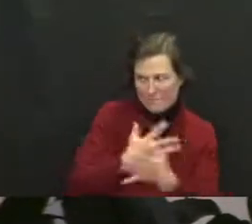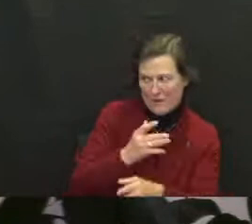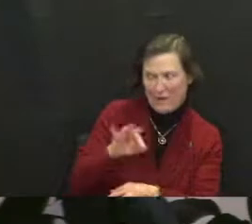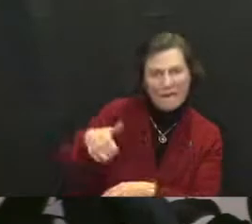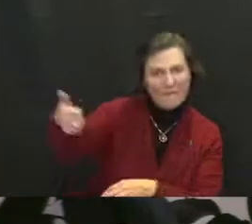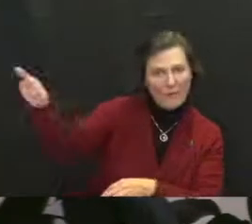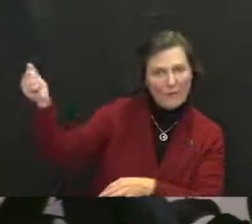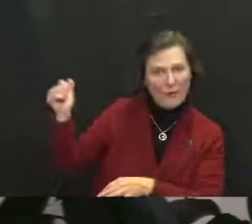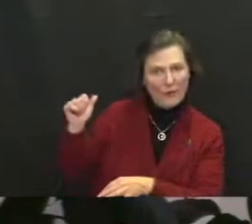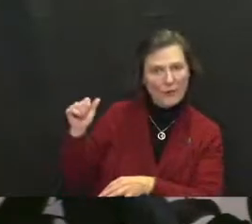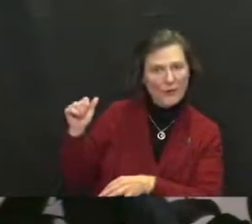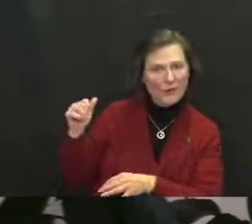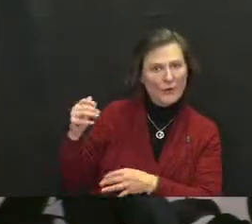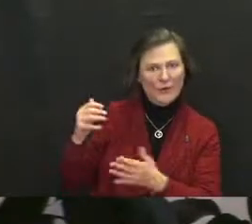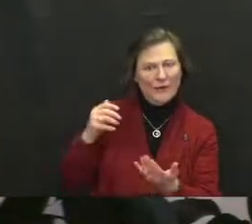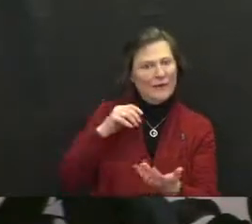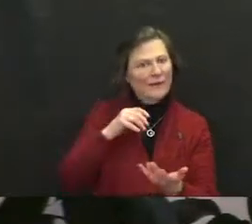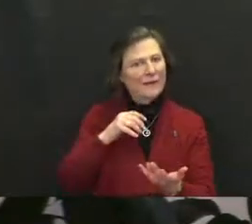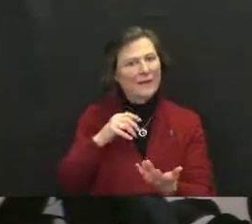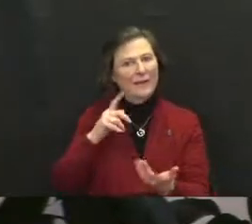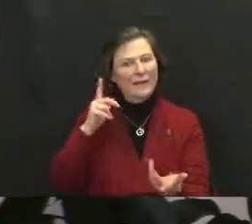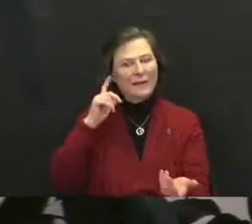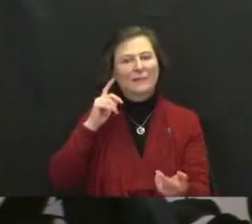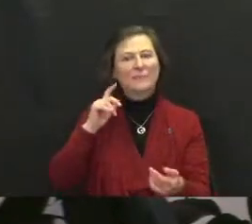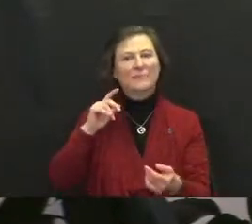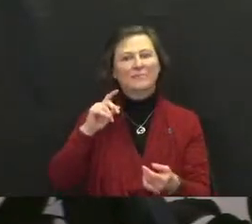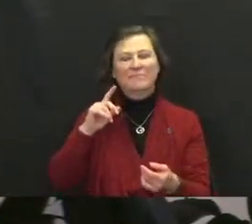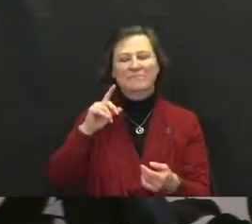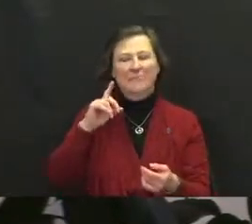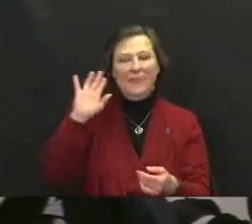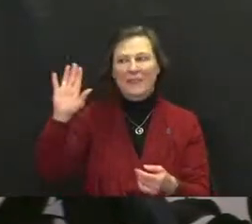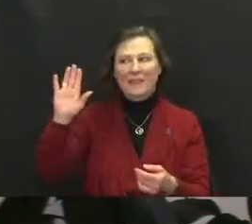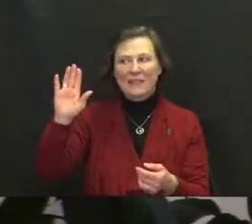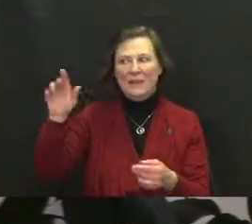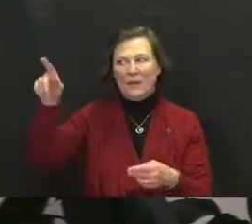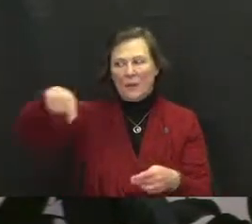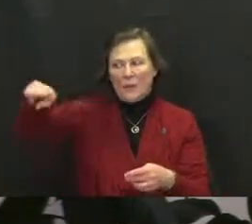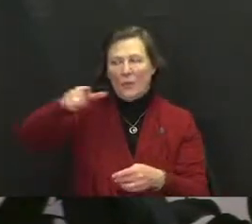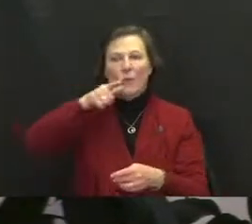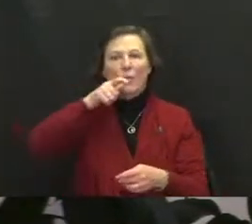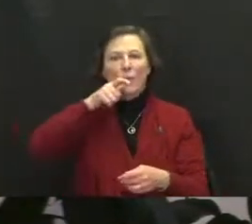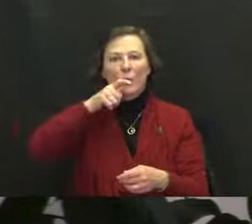an irrational mania of those who hate or condemn us.